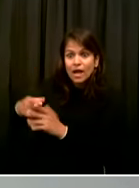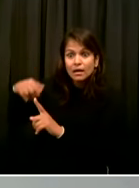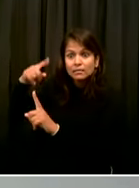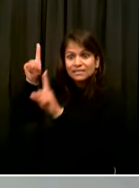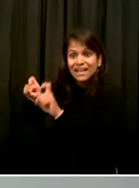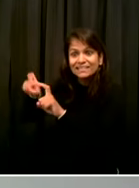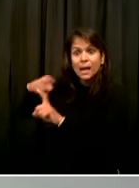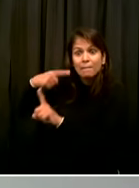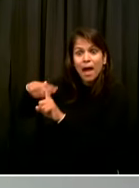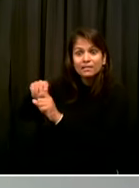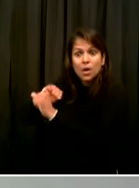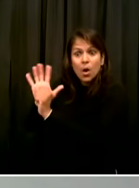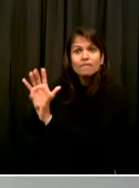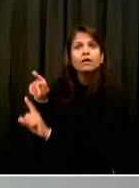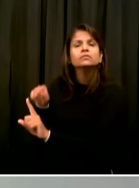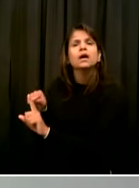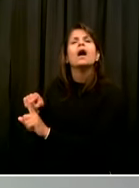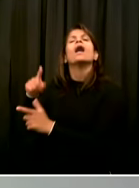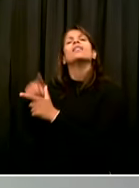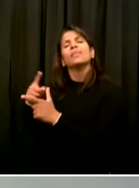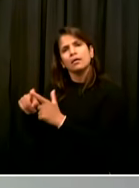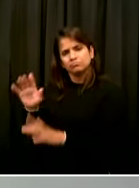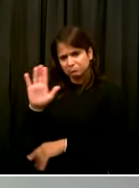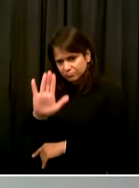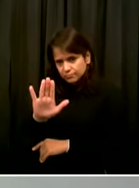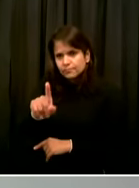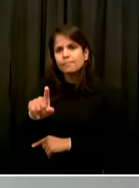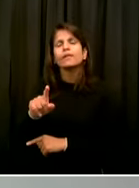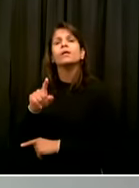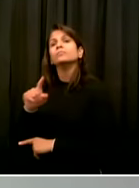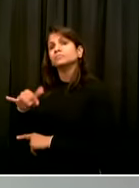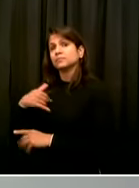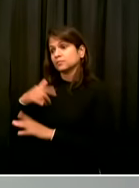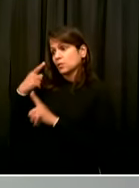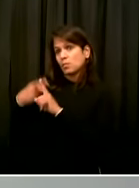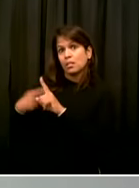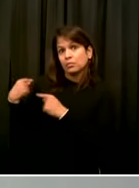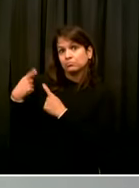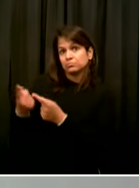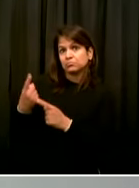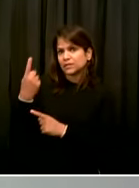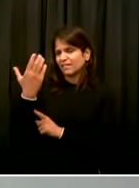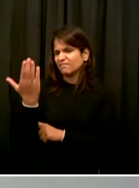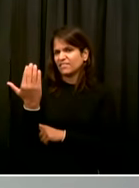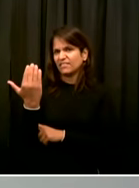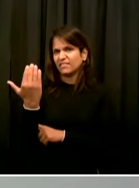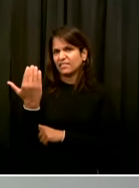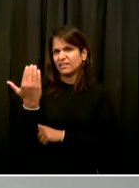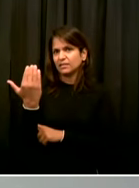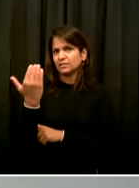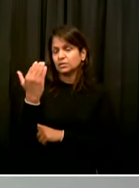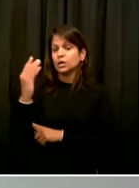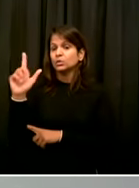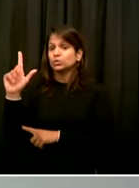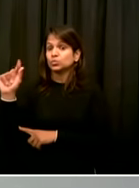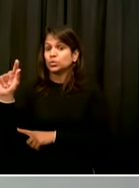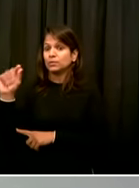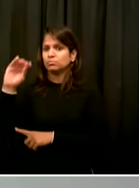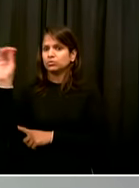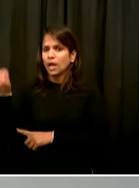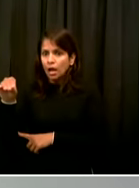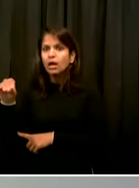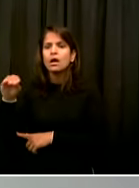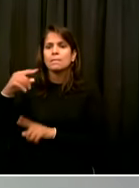about 15 to 20% of all of the cases in New York City have occurred in people who recently traveled to